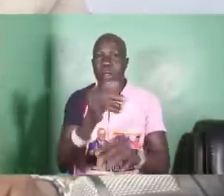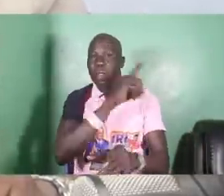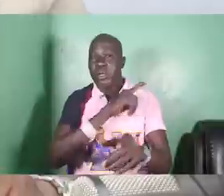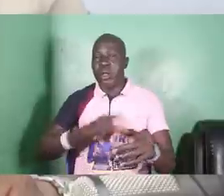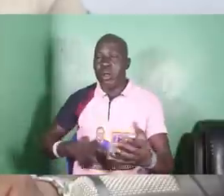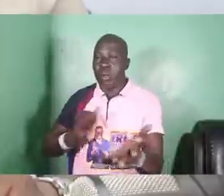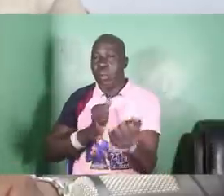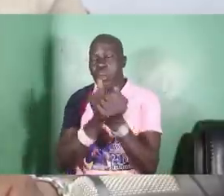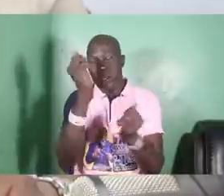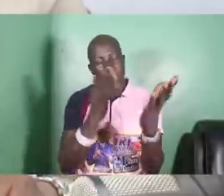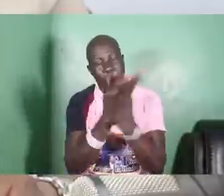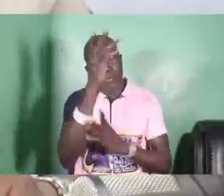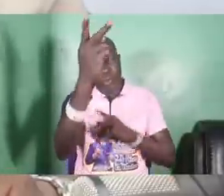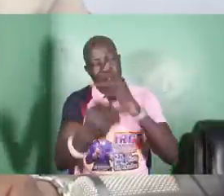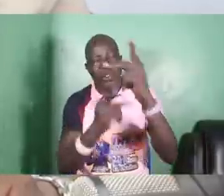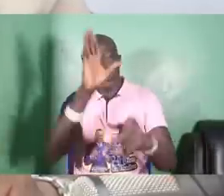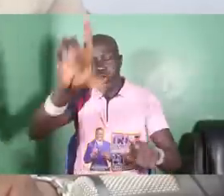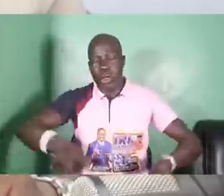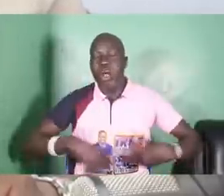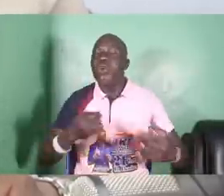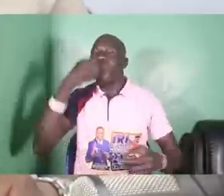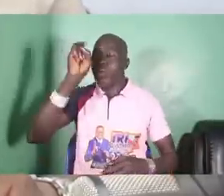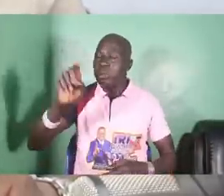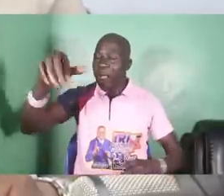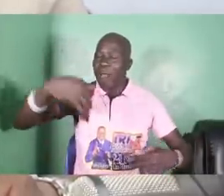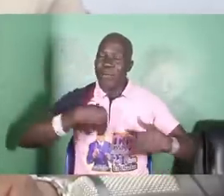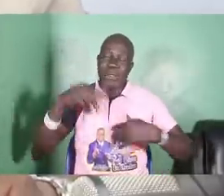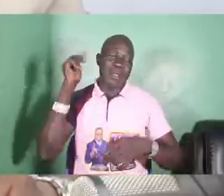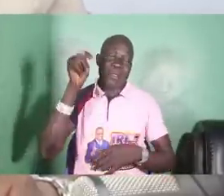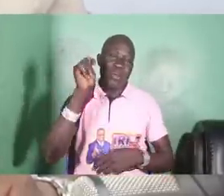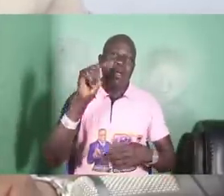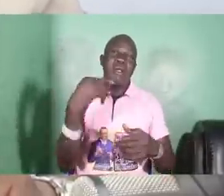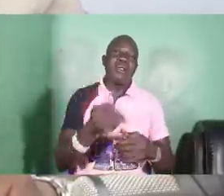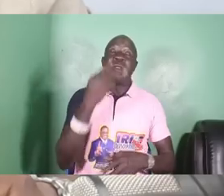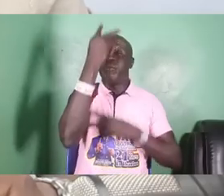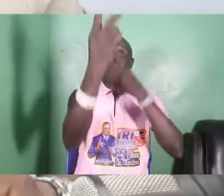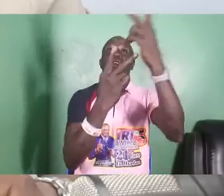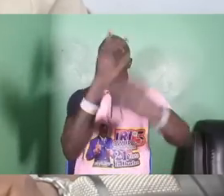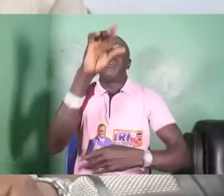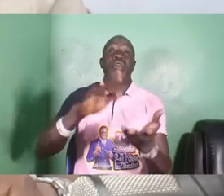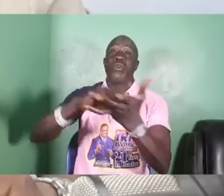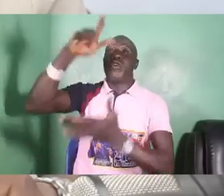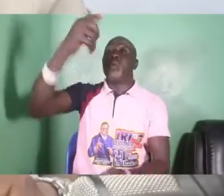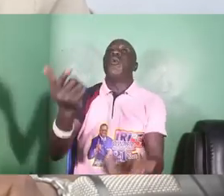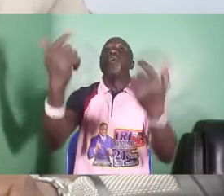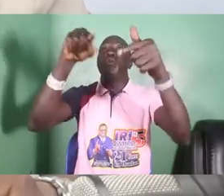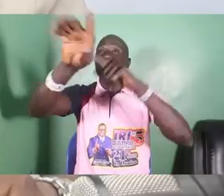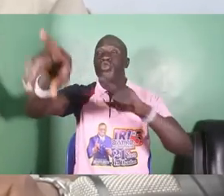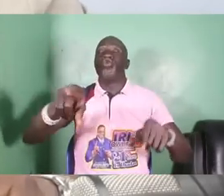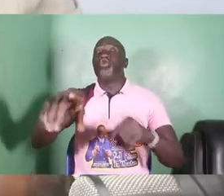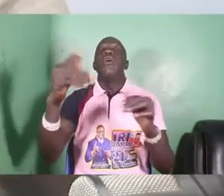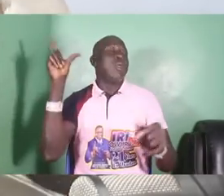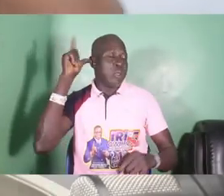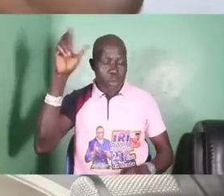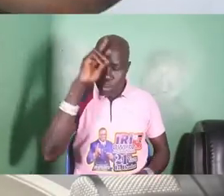mi fe laye e koja my God wants to visit your life o de gboro ni testimony and you must have a ìran ògo ó gbọdọ̀ ṣiṣẹ́ mọ́ ọ̀la vision of God we must accomplish for you. Ẹ gbọ́ mi